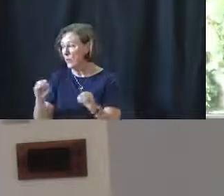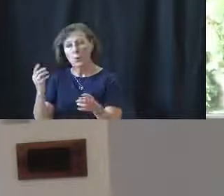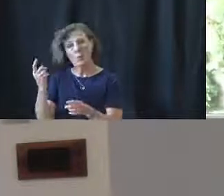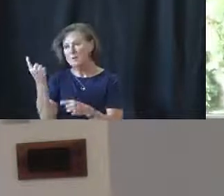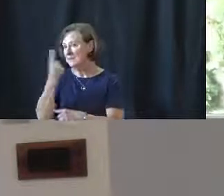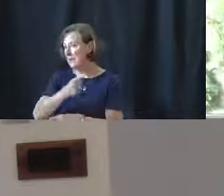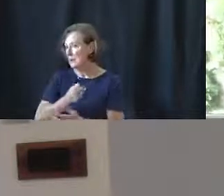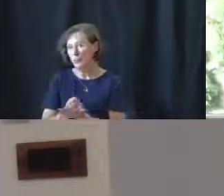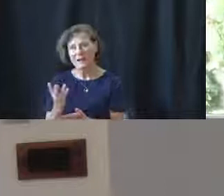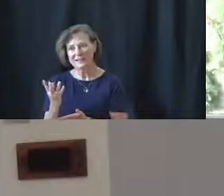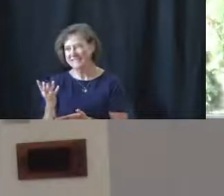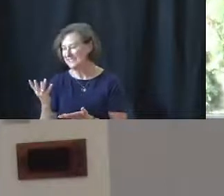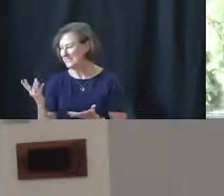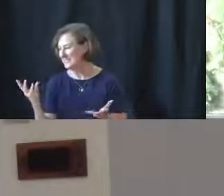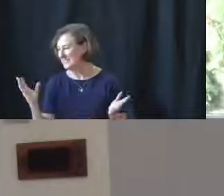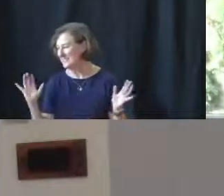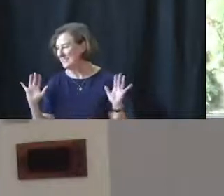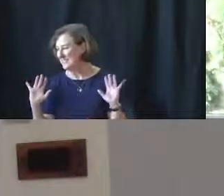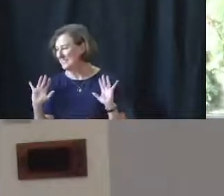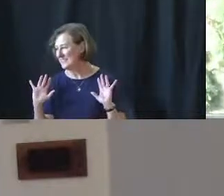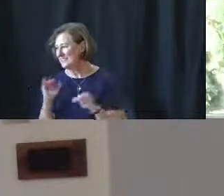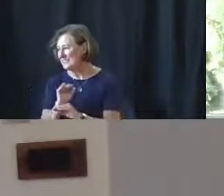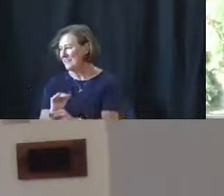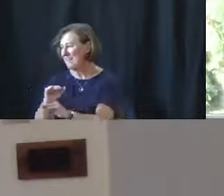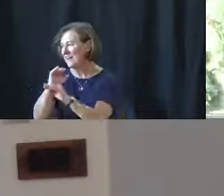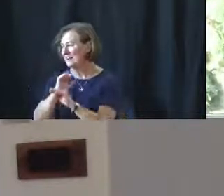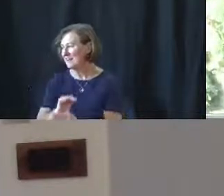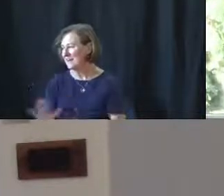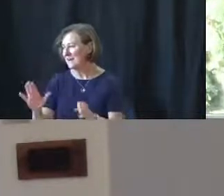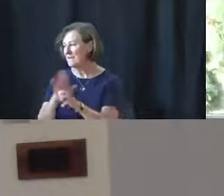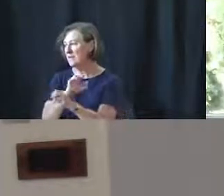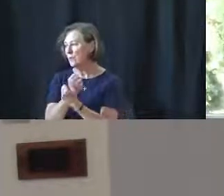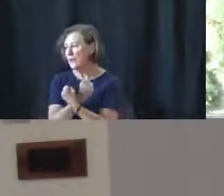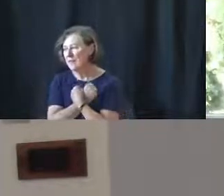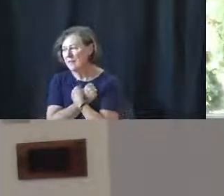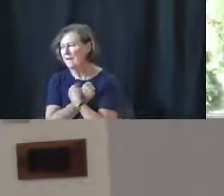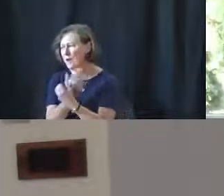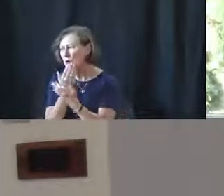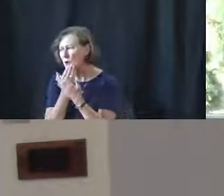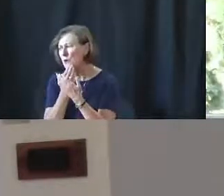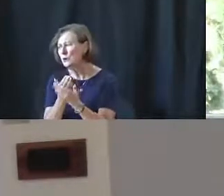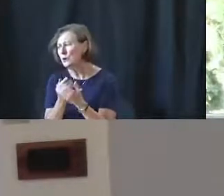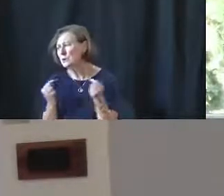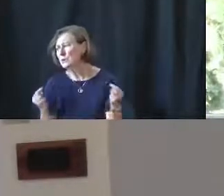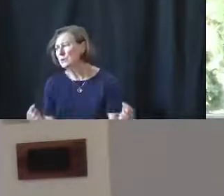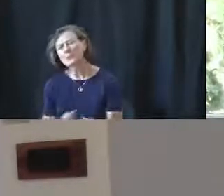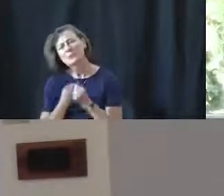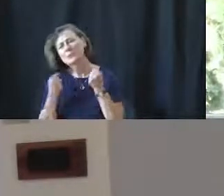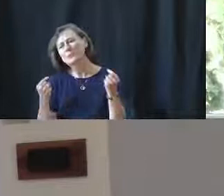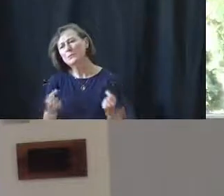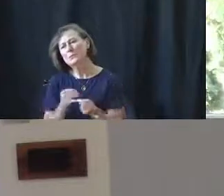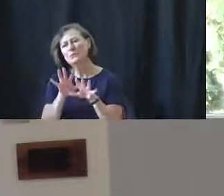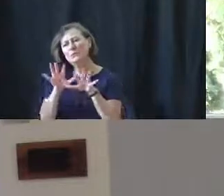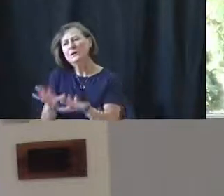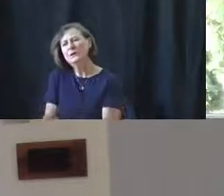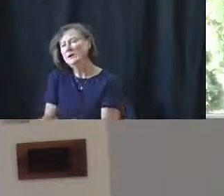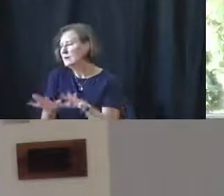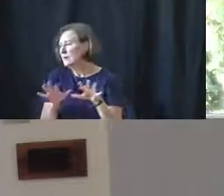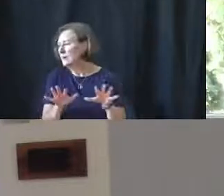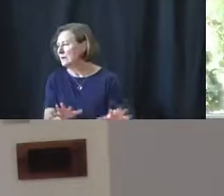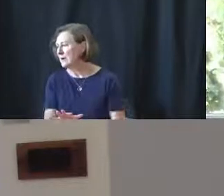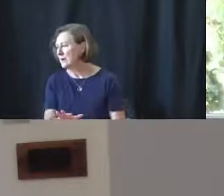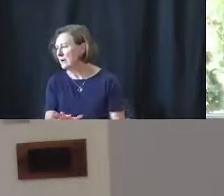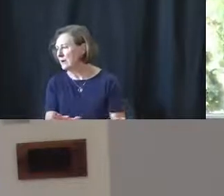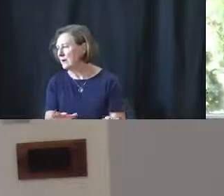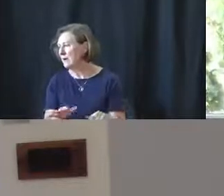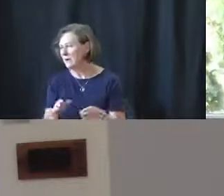waste. Nighttime's filled with love so good, it aches to rest it down.